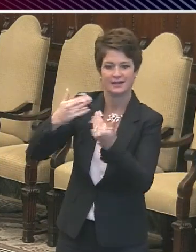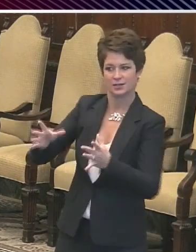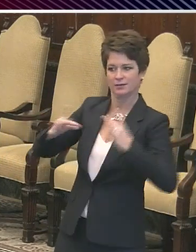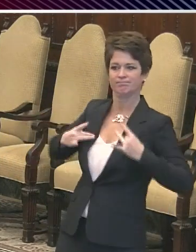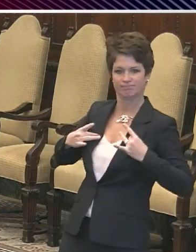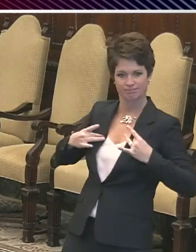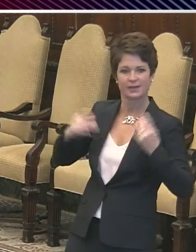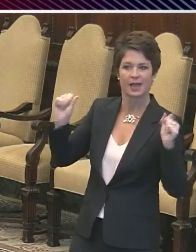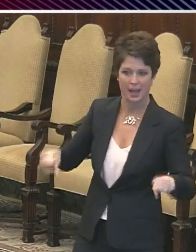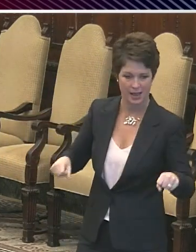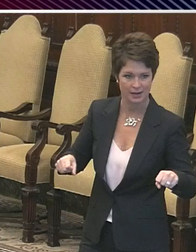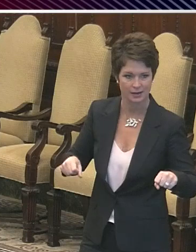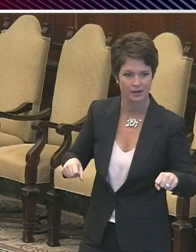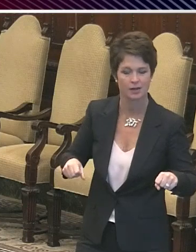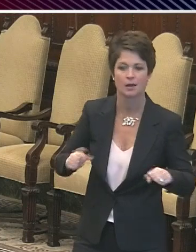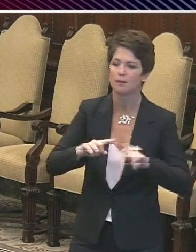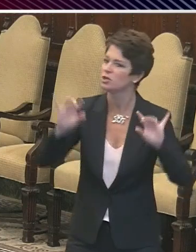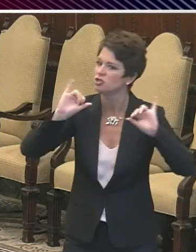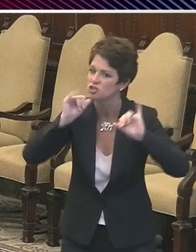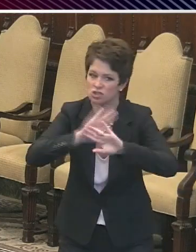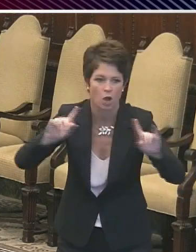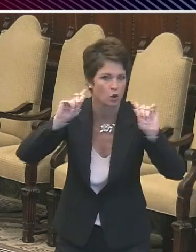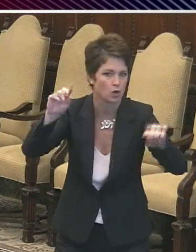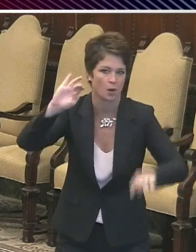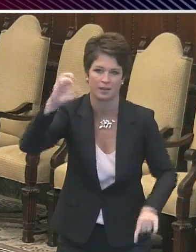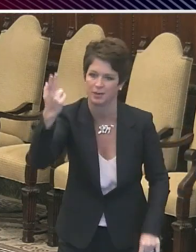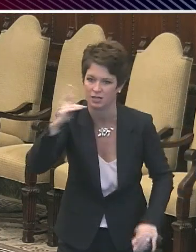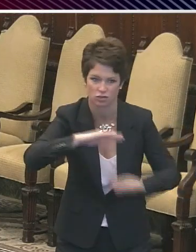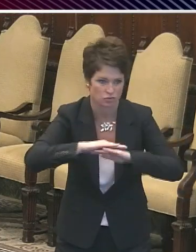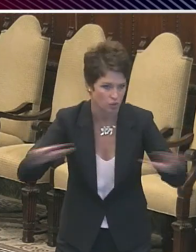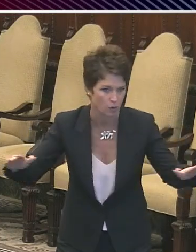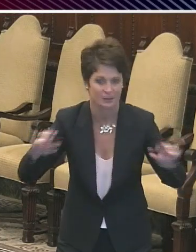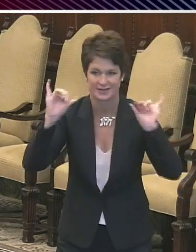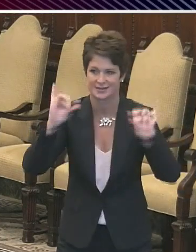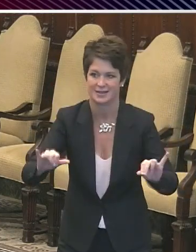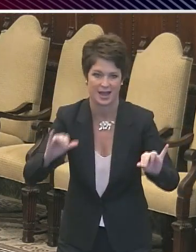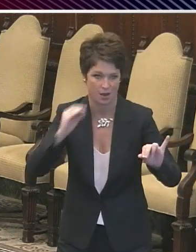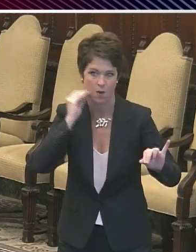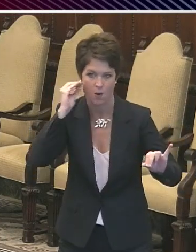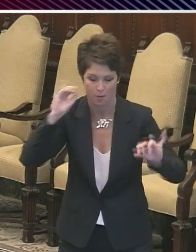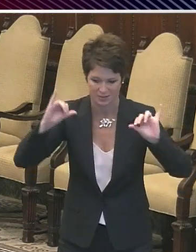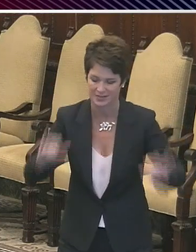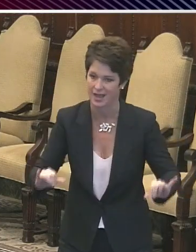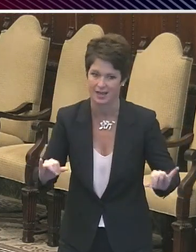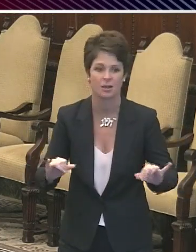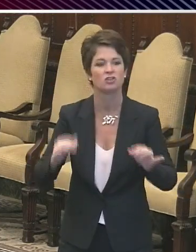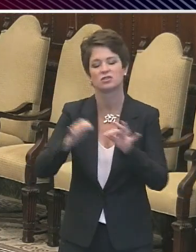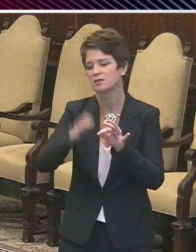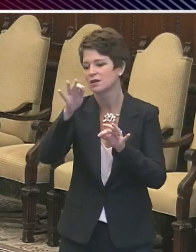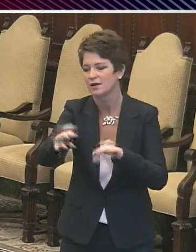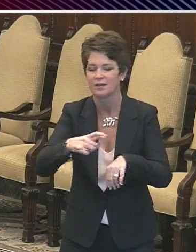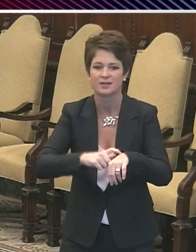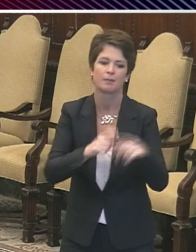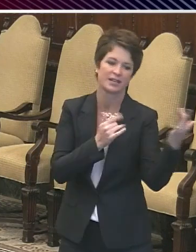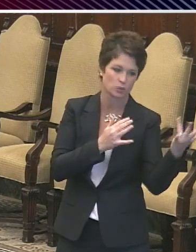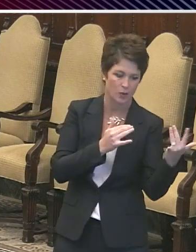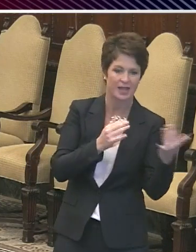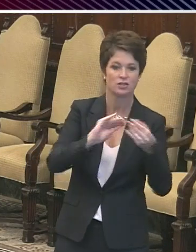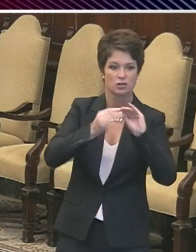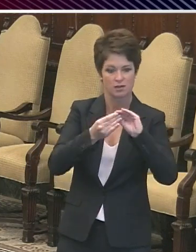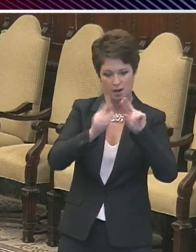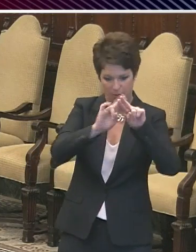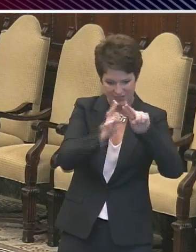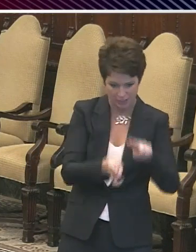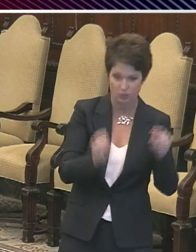very tempting. You may have gone to the beach every Memorial Day weekend for years, but this is not the time to do that. Let's wait until the case counts are